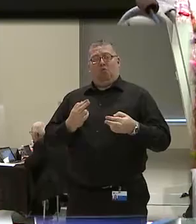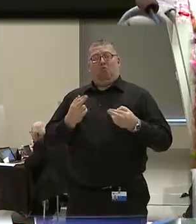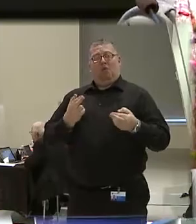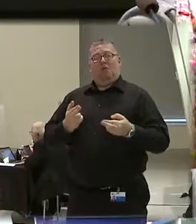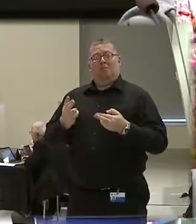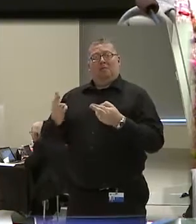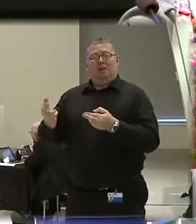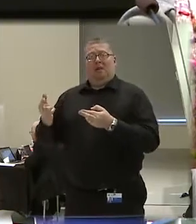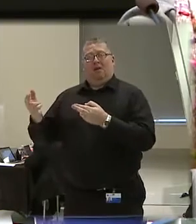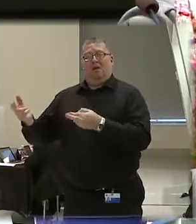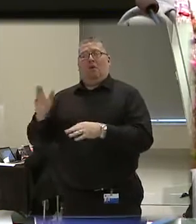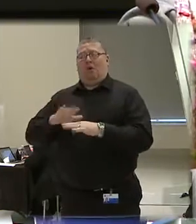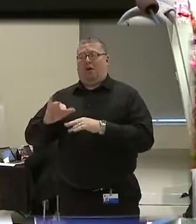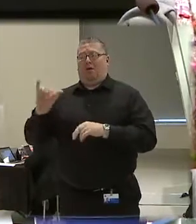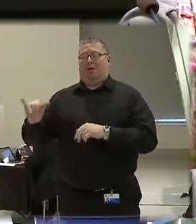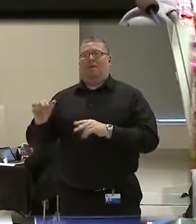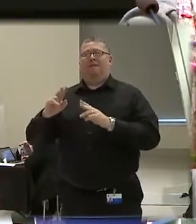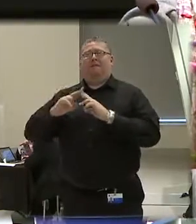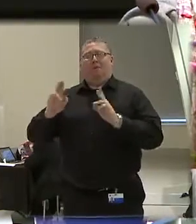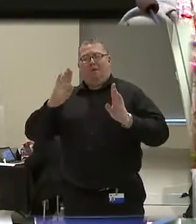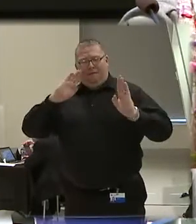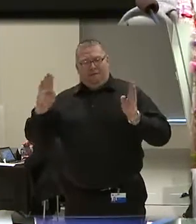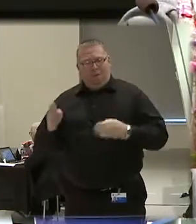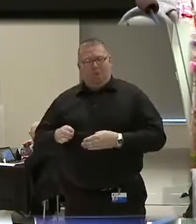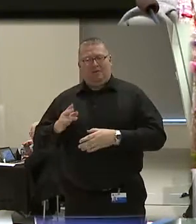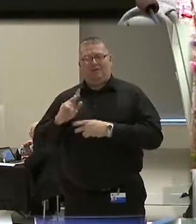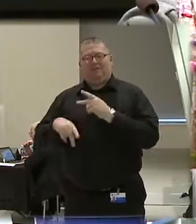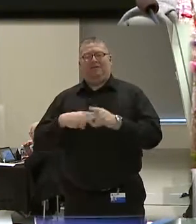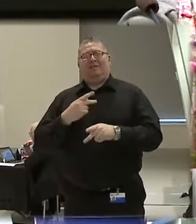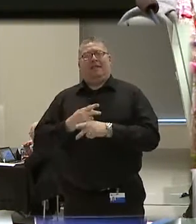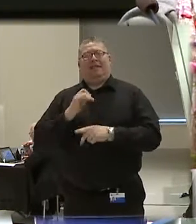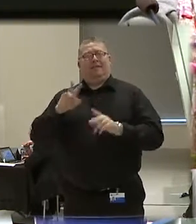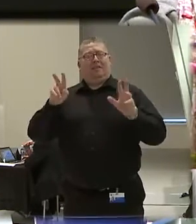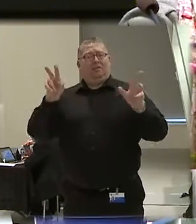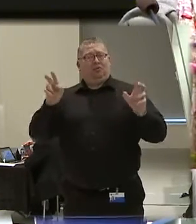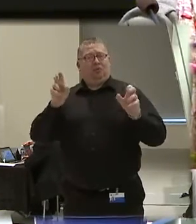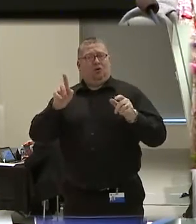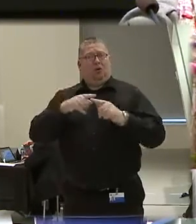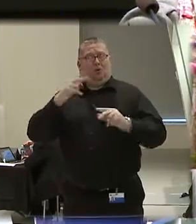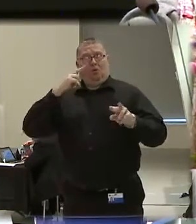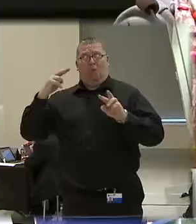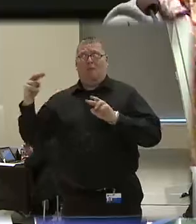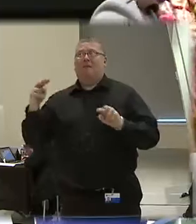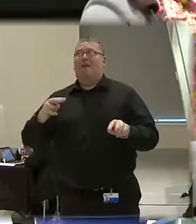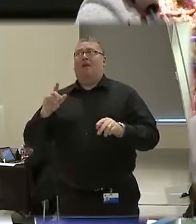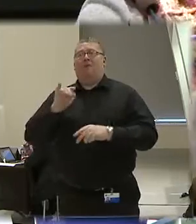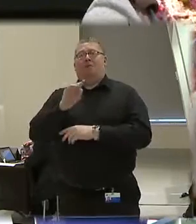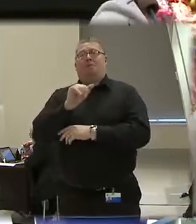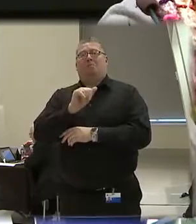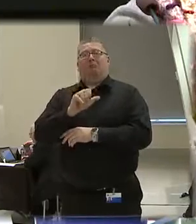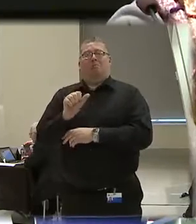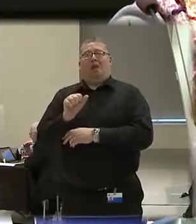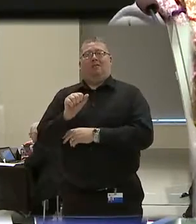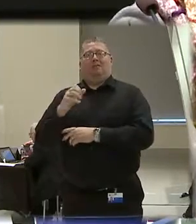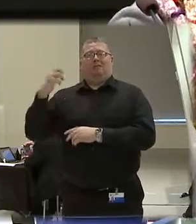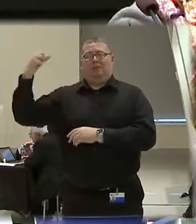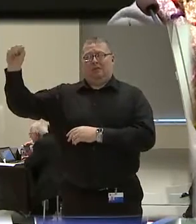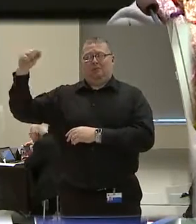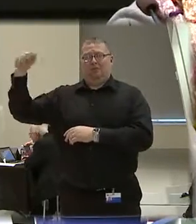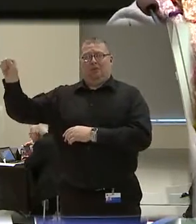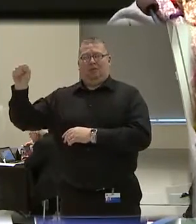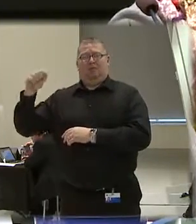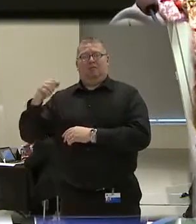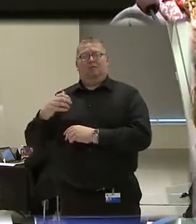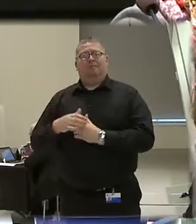recommendations on this very focused kind of issue of oversight of mass demonstration, and